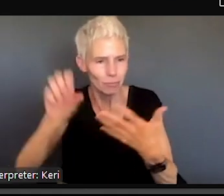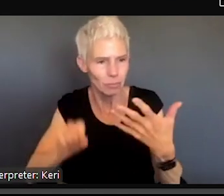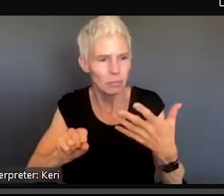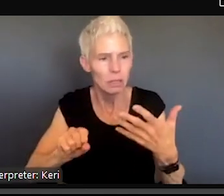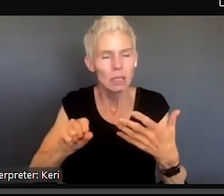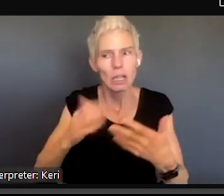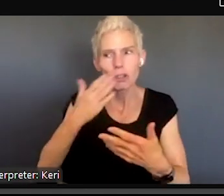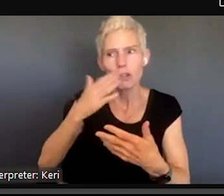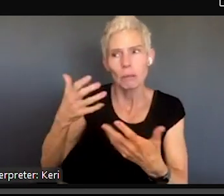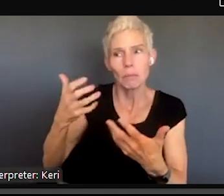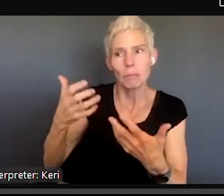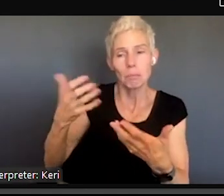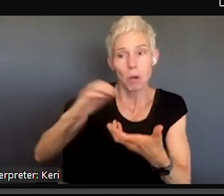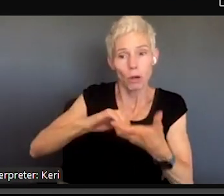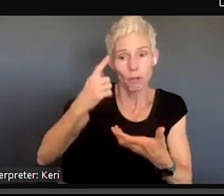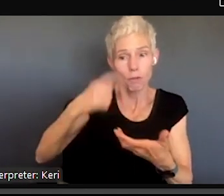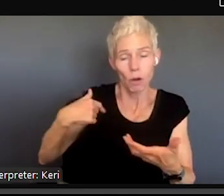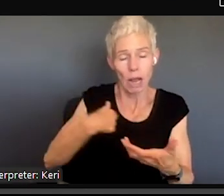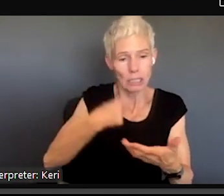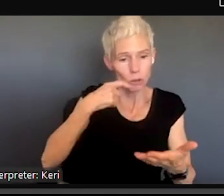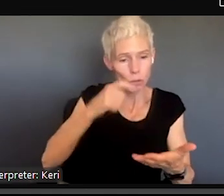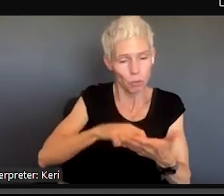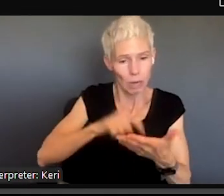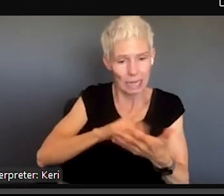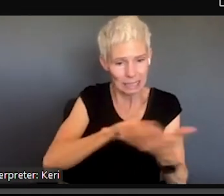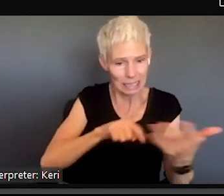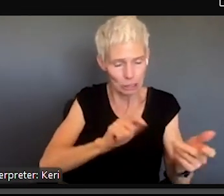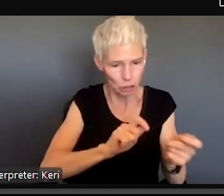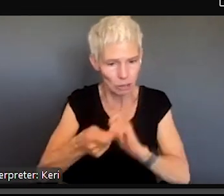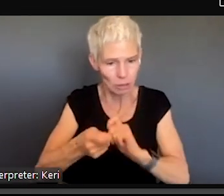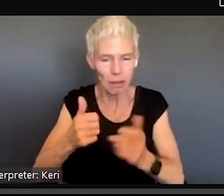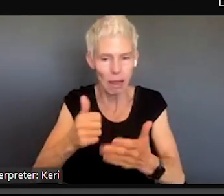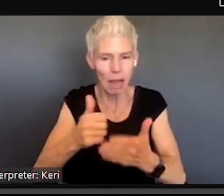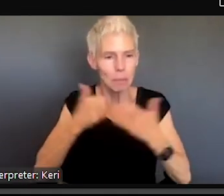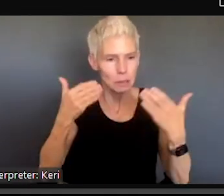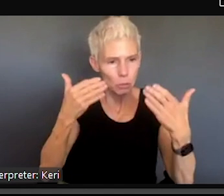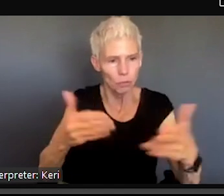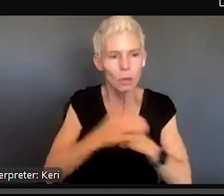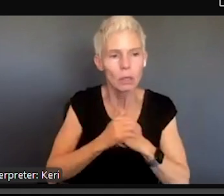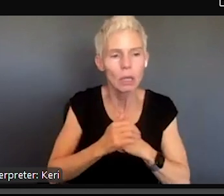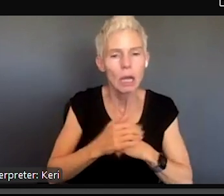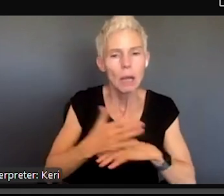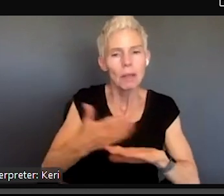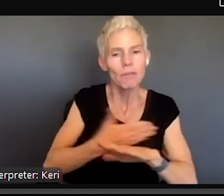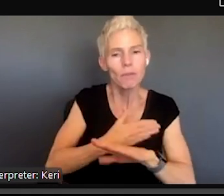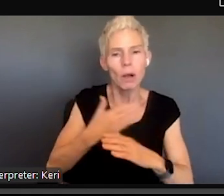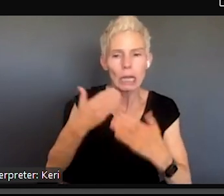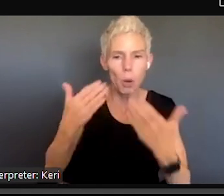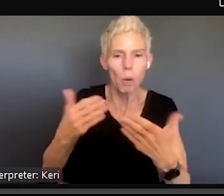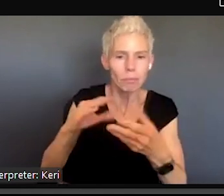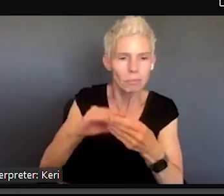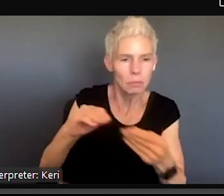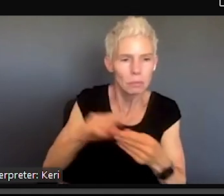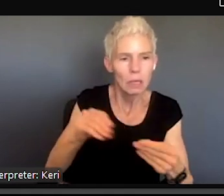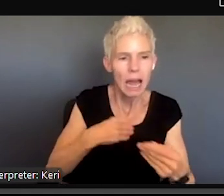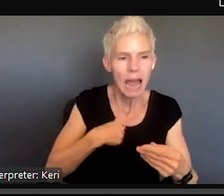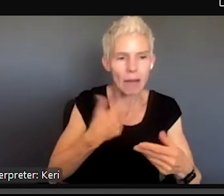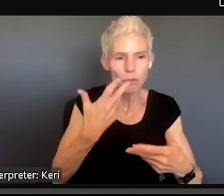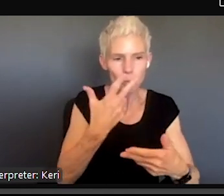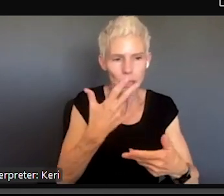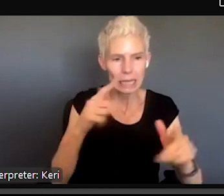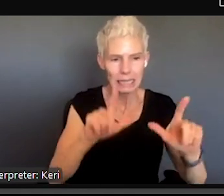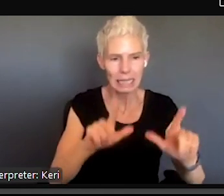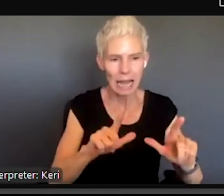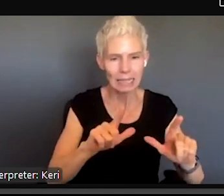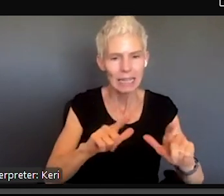recognizing changes and helping to move forward. So before I get into that, and I've got 3 slides, and I know I only got less